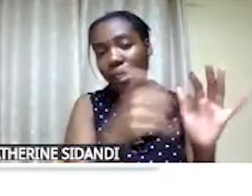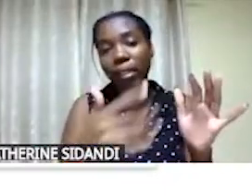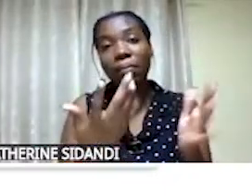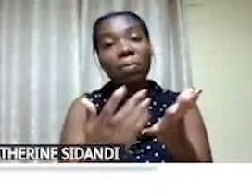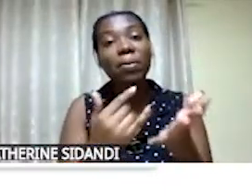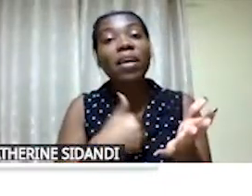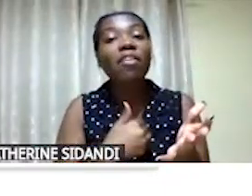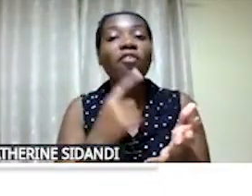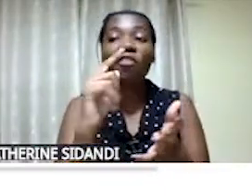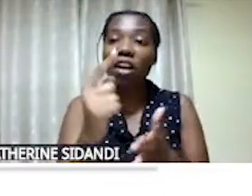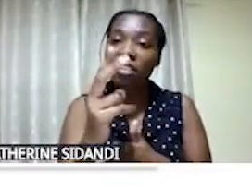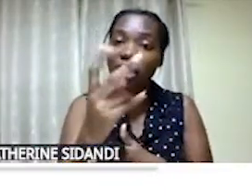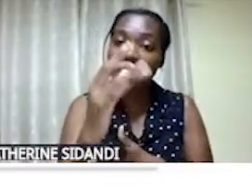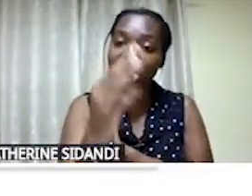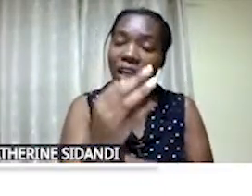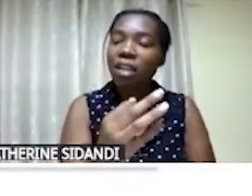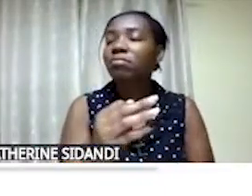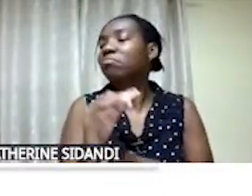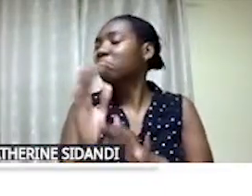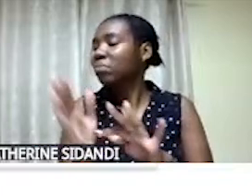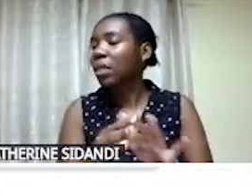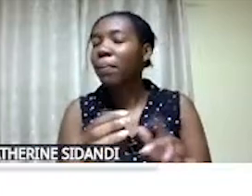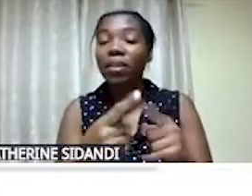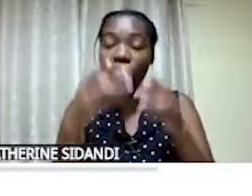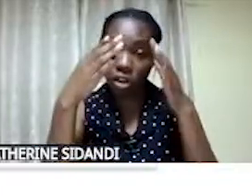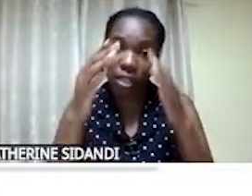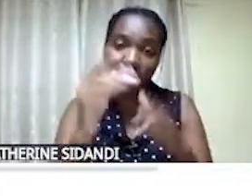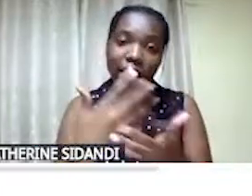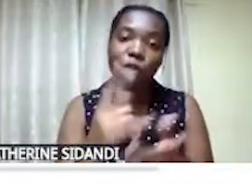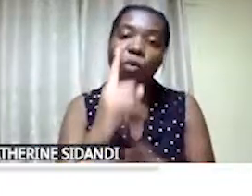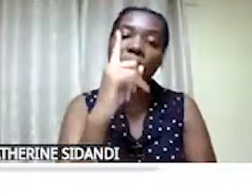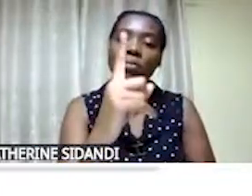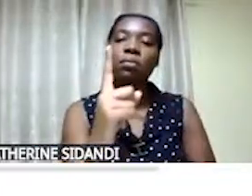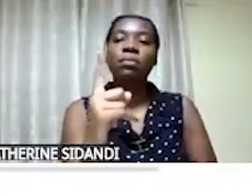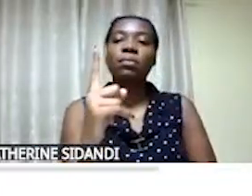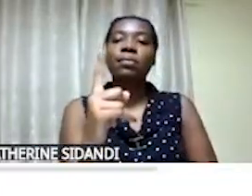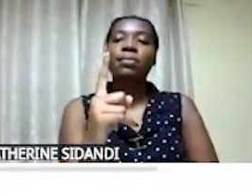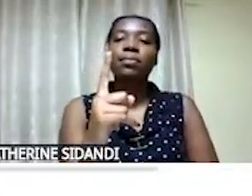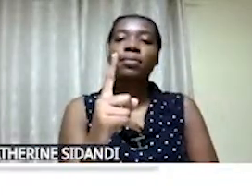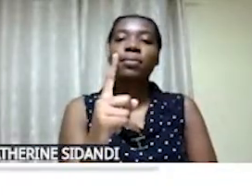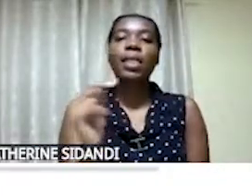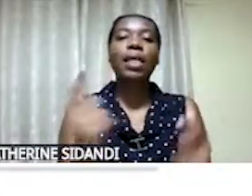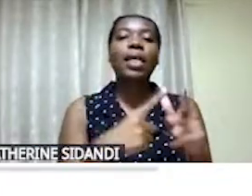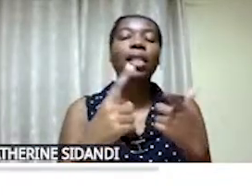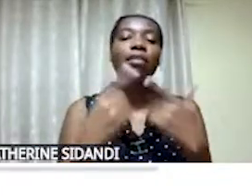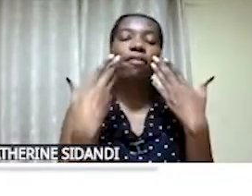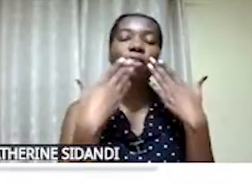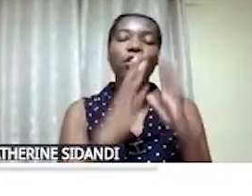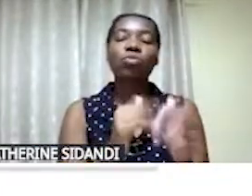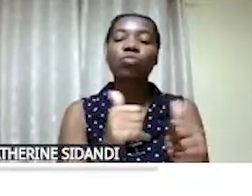but for just 1 year, and focus on one thing so that I'm able to execute efficiently. Yeah.